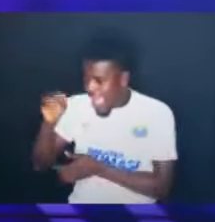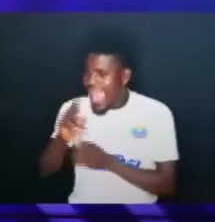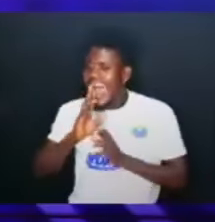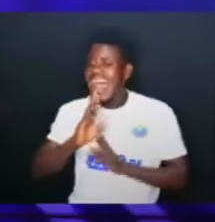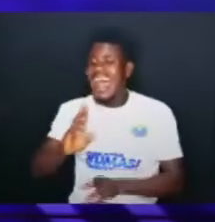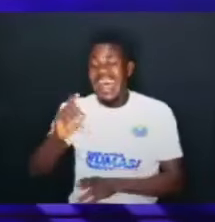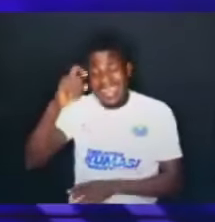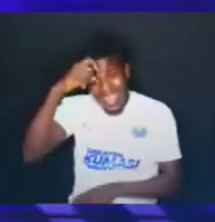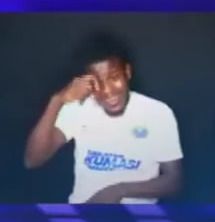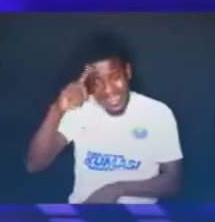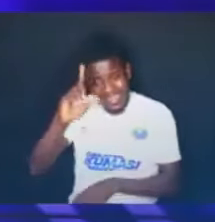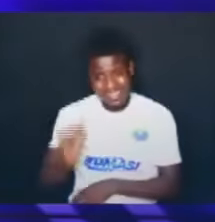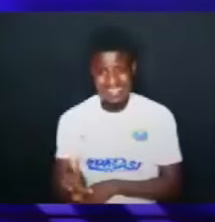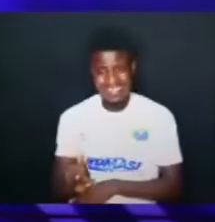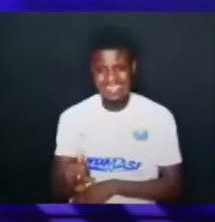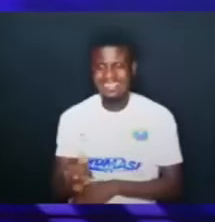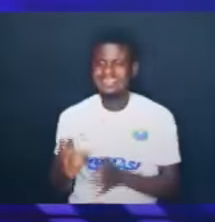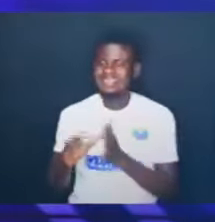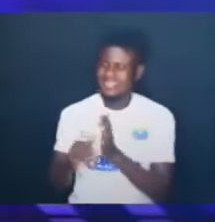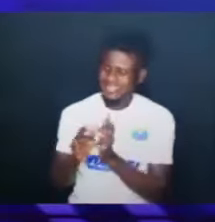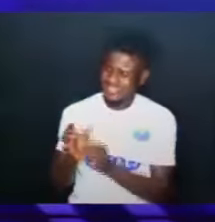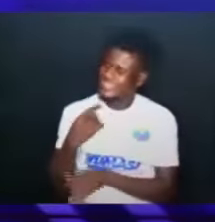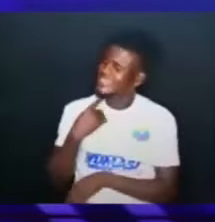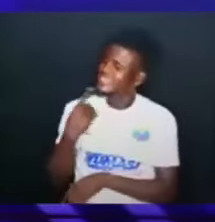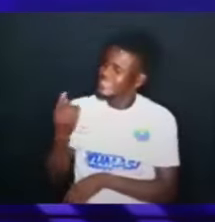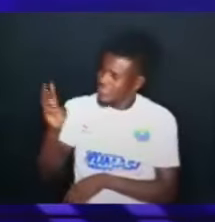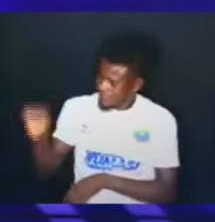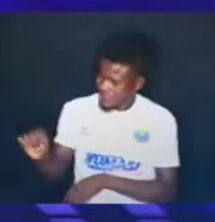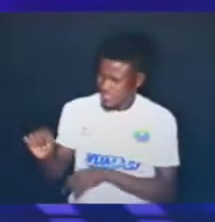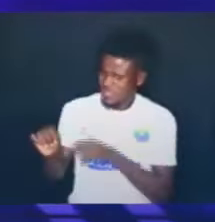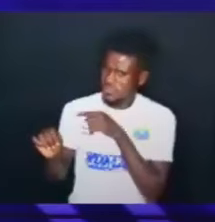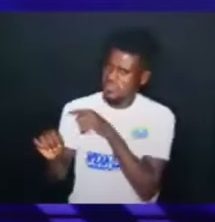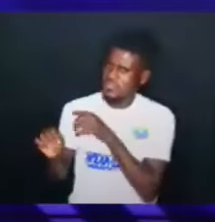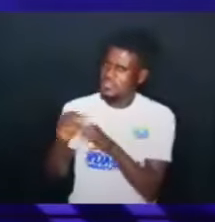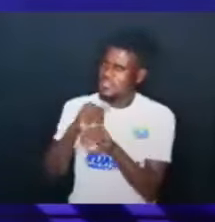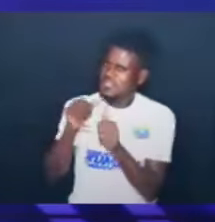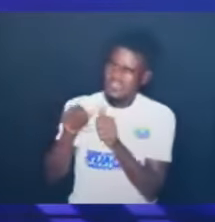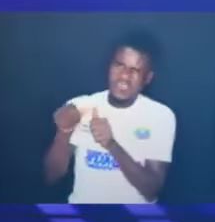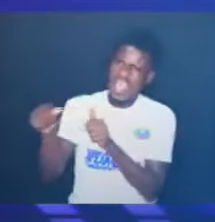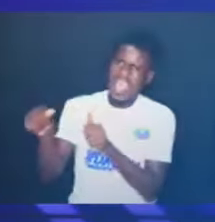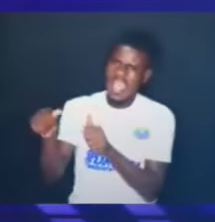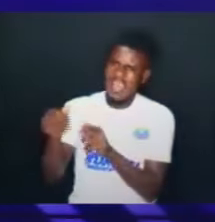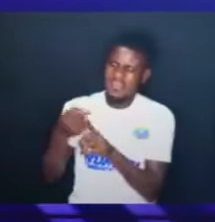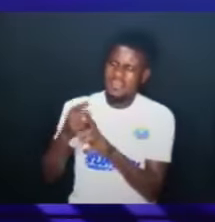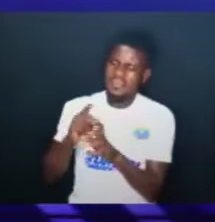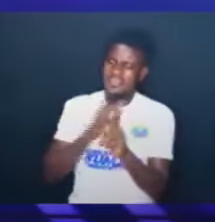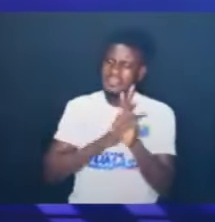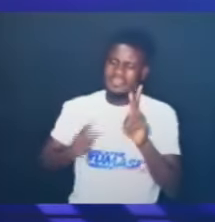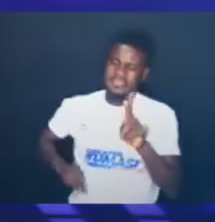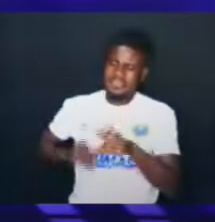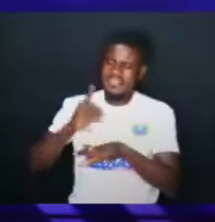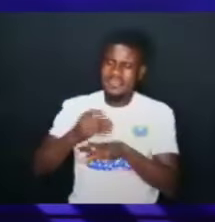wisely, that is the man, he said to him, "You are not far from the kingdom of God."